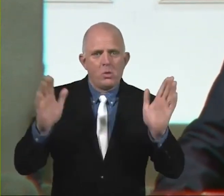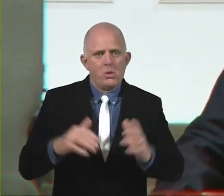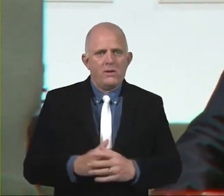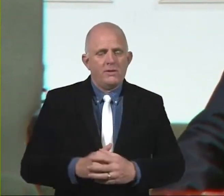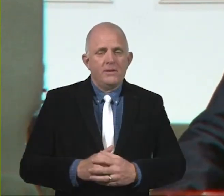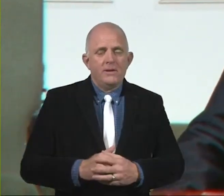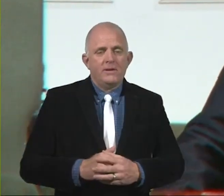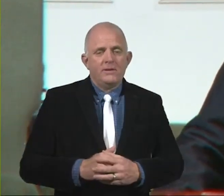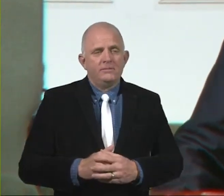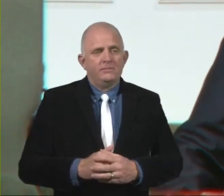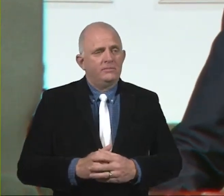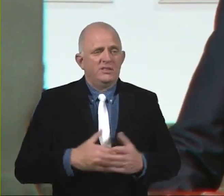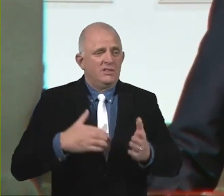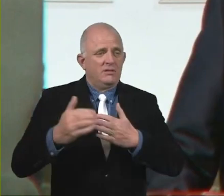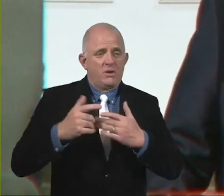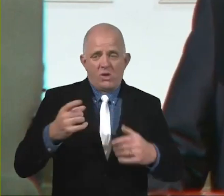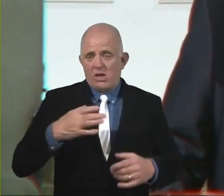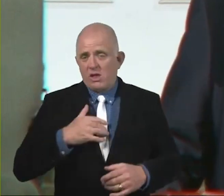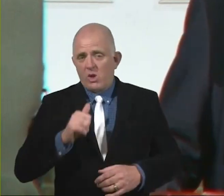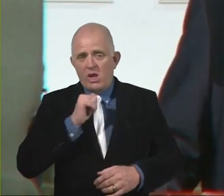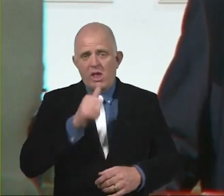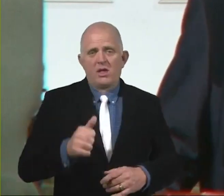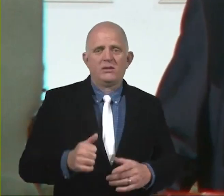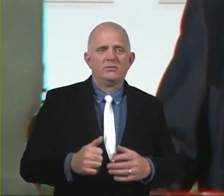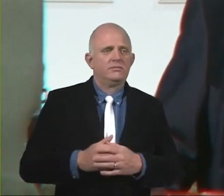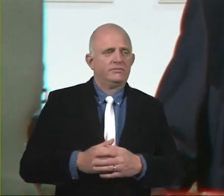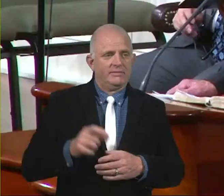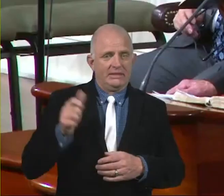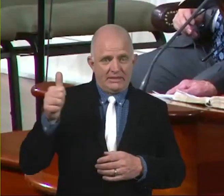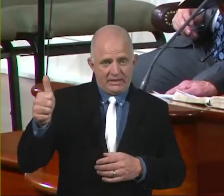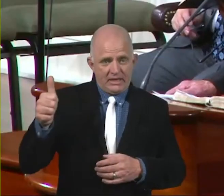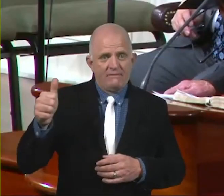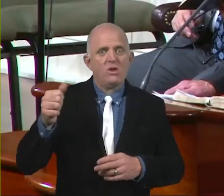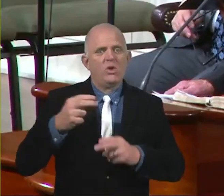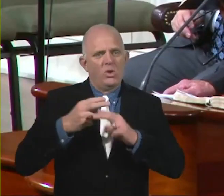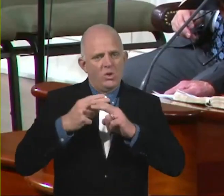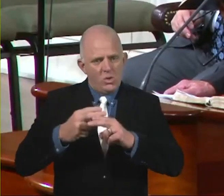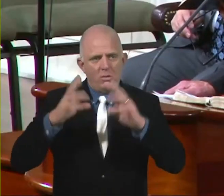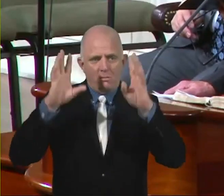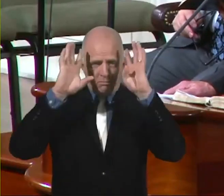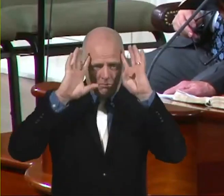I don't care if you like him or don't like him. He's the president.